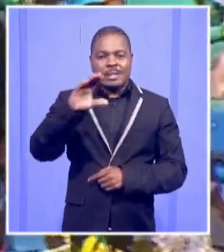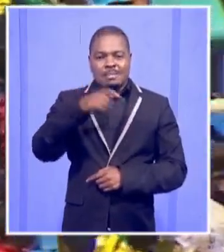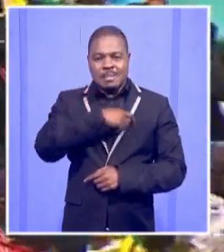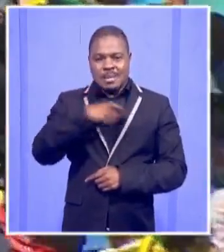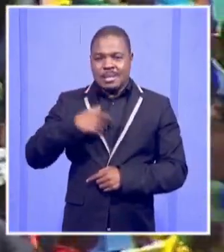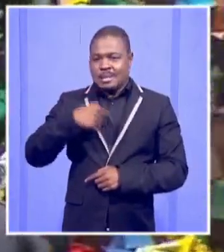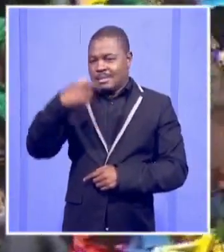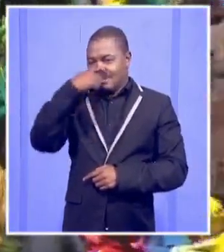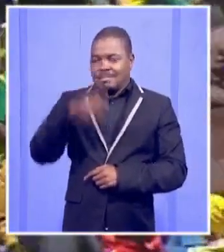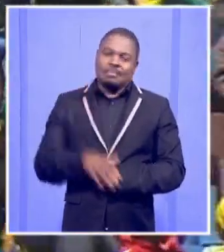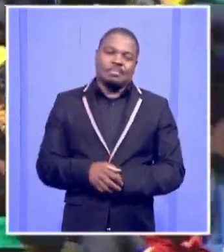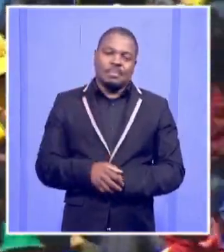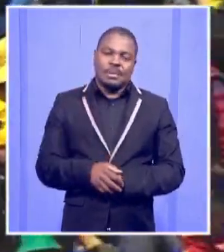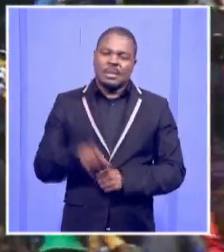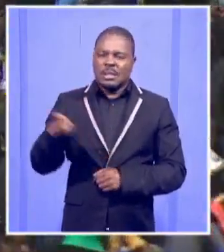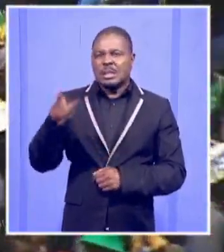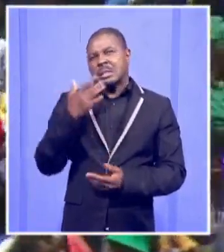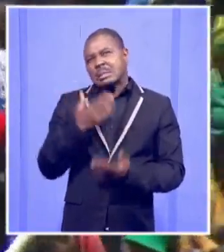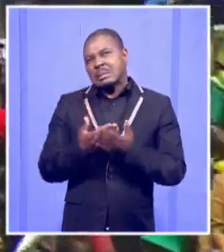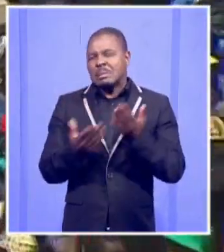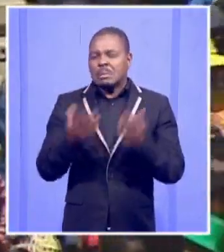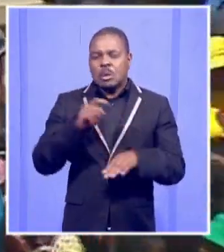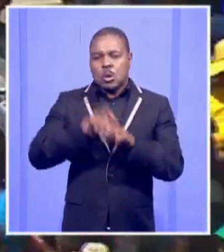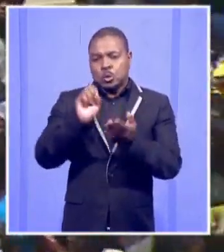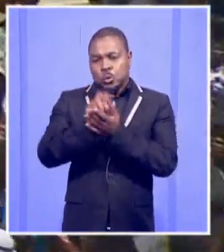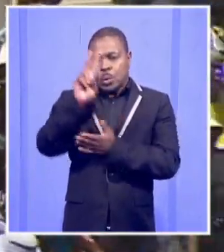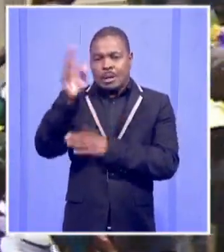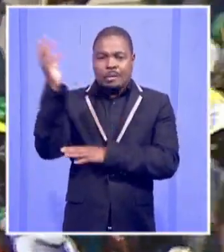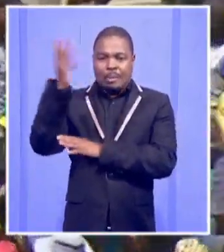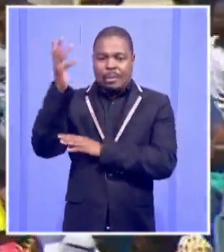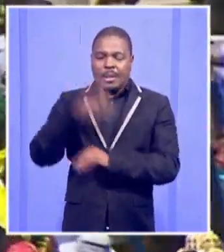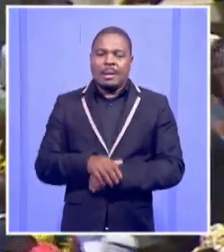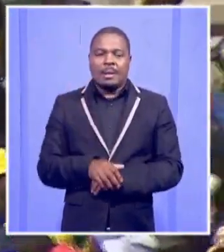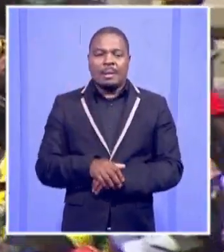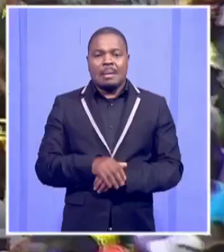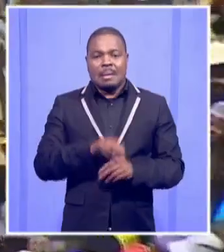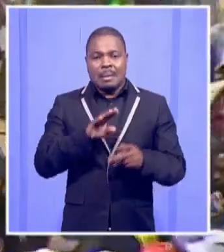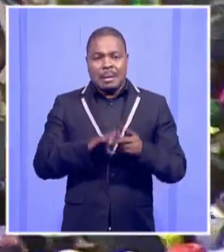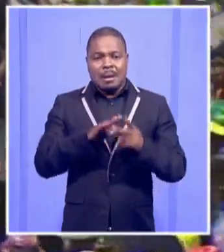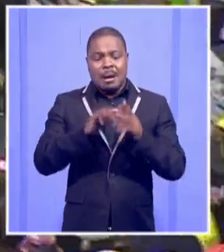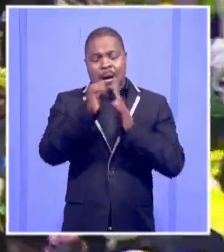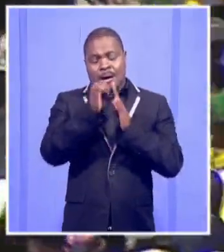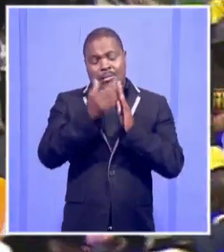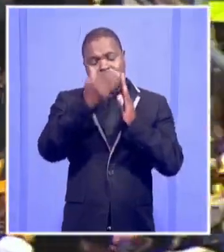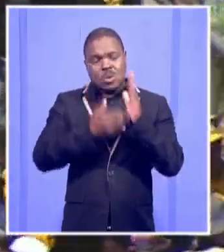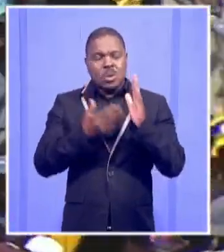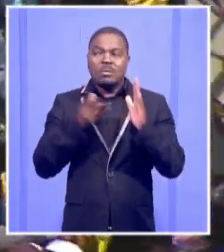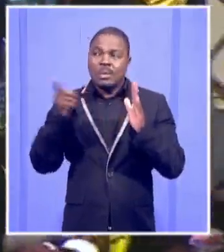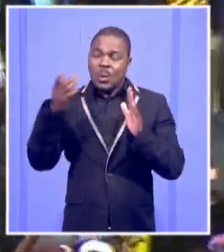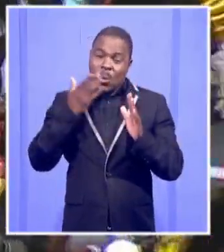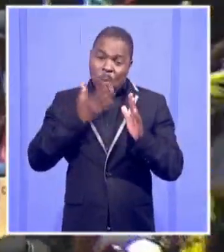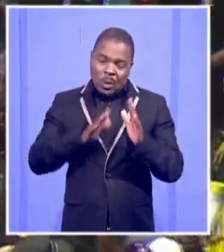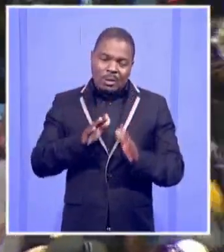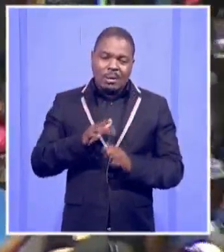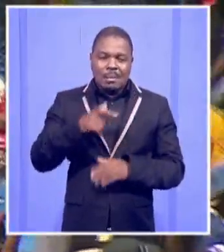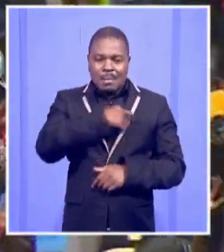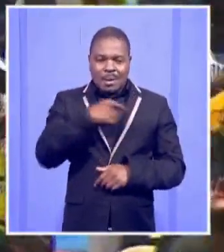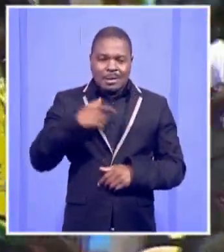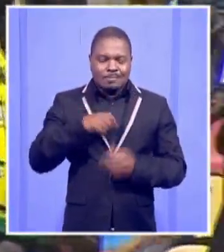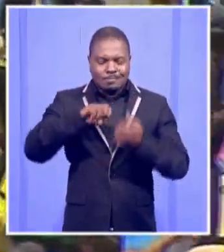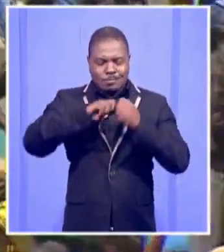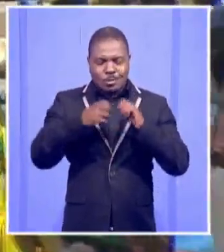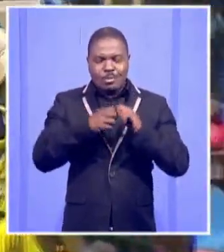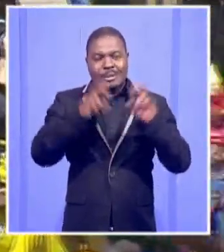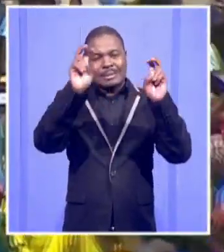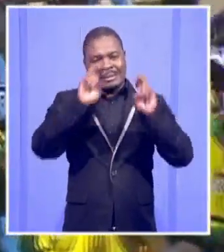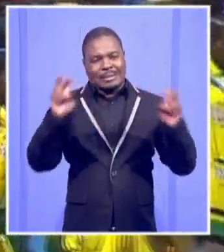we expect to happen at 12. Of course, you've heard high on the agenda. They want the president to deal with the energy crisis, not only